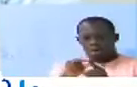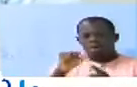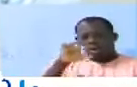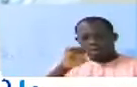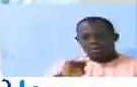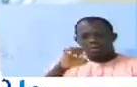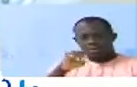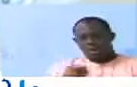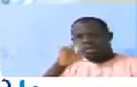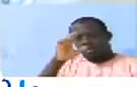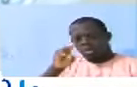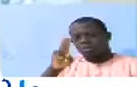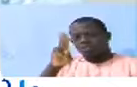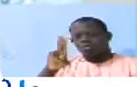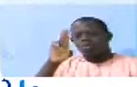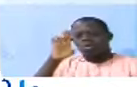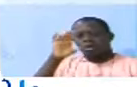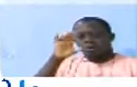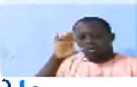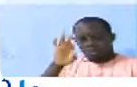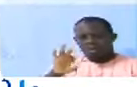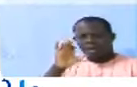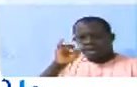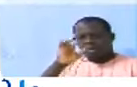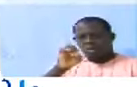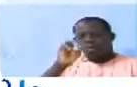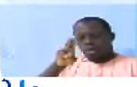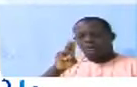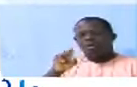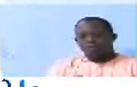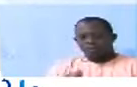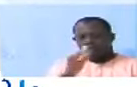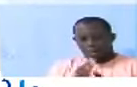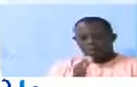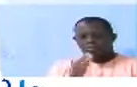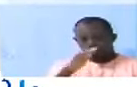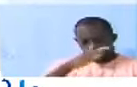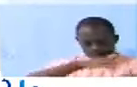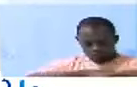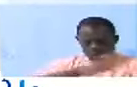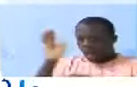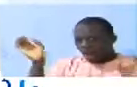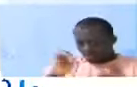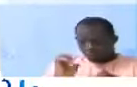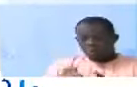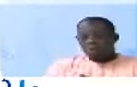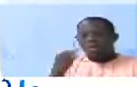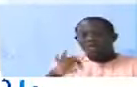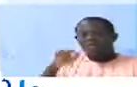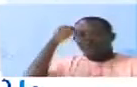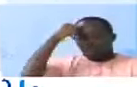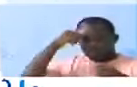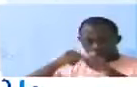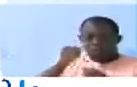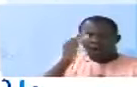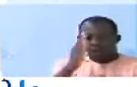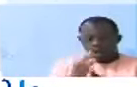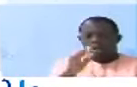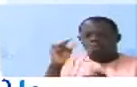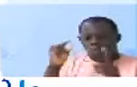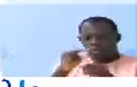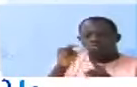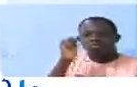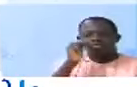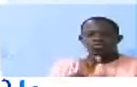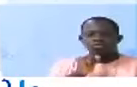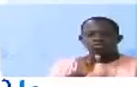ni manina. I'm not I haven't gone to school, but if I can remember, that's the word they used. Momo it's